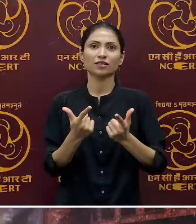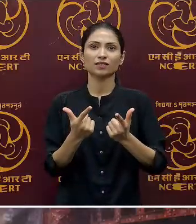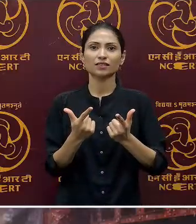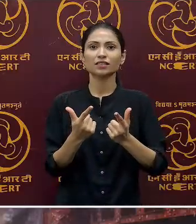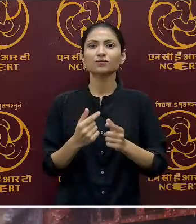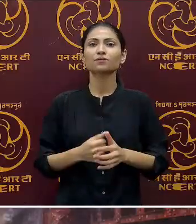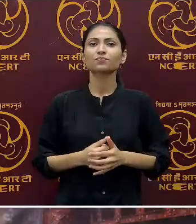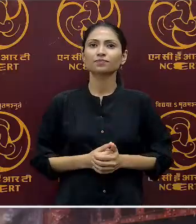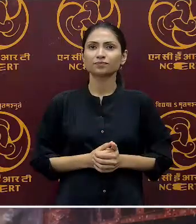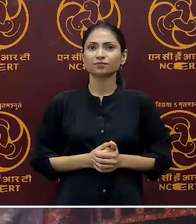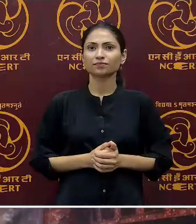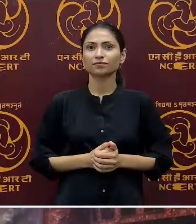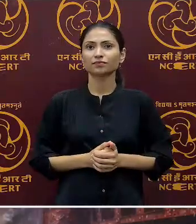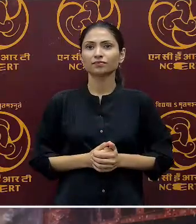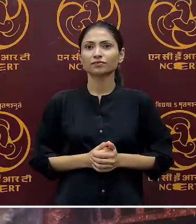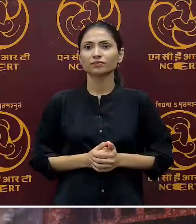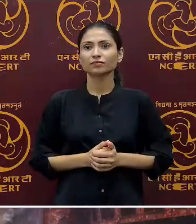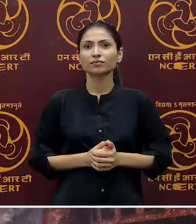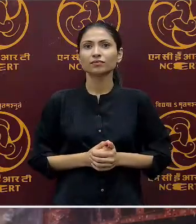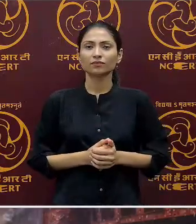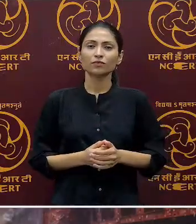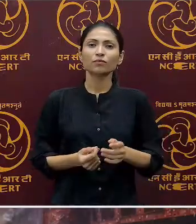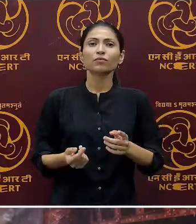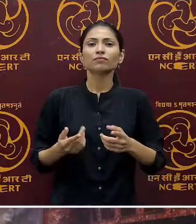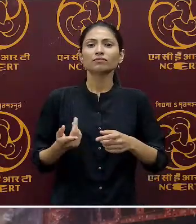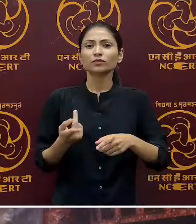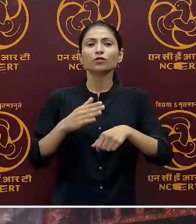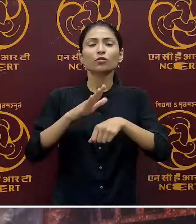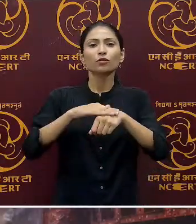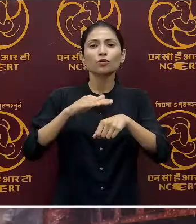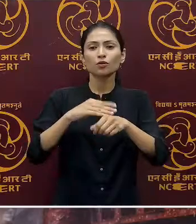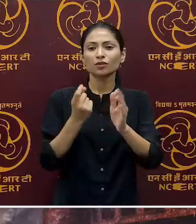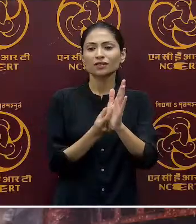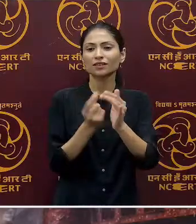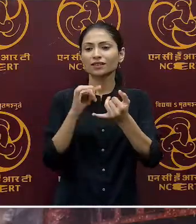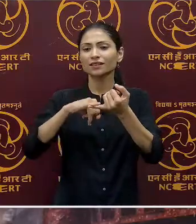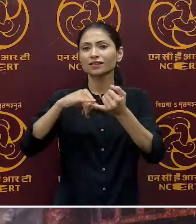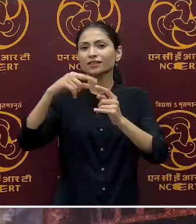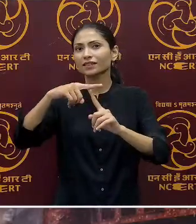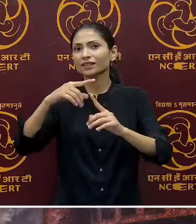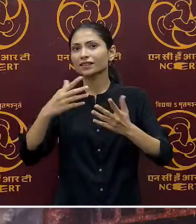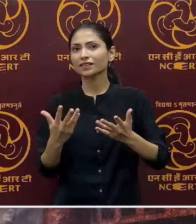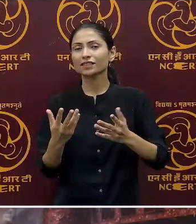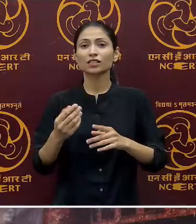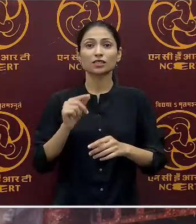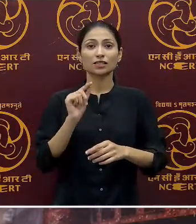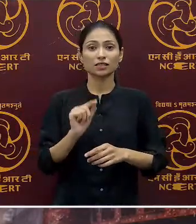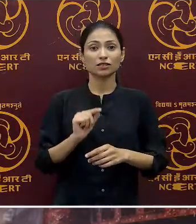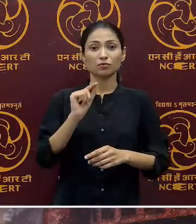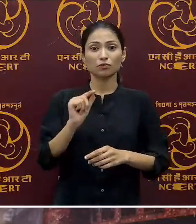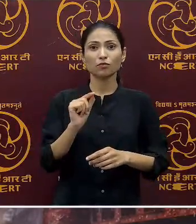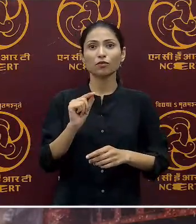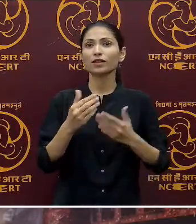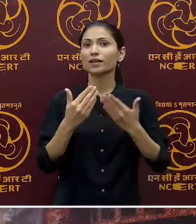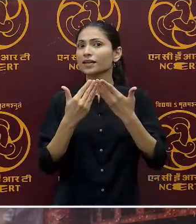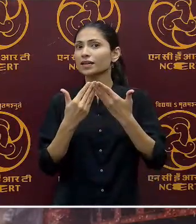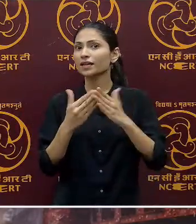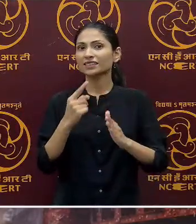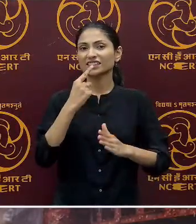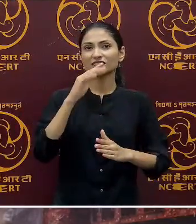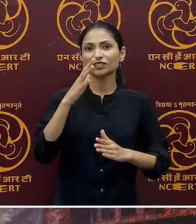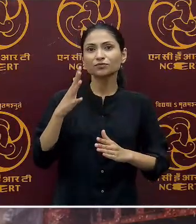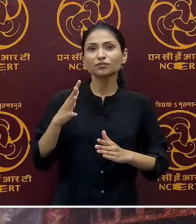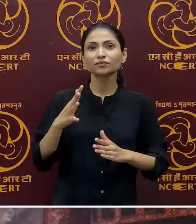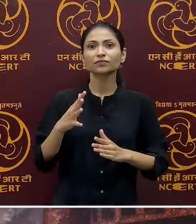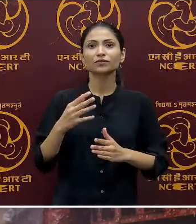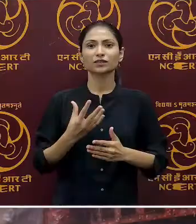the corrosion, we can say that rust. So that's why silver ornaments have to be kept in the pink paper,